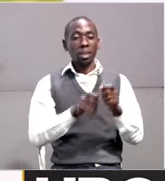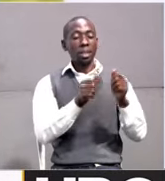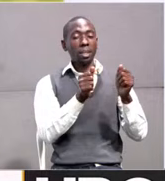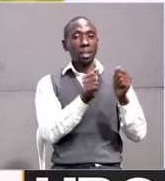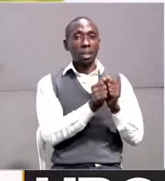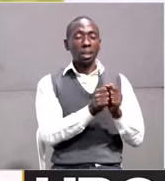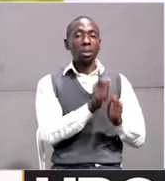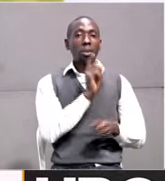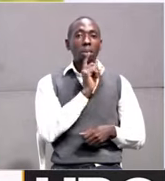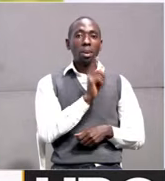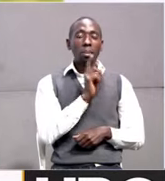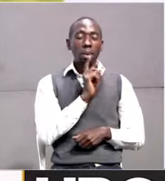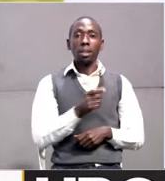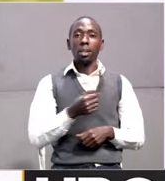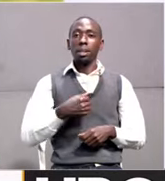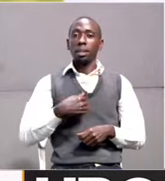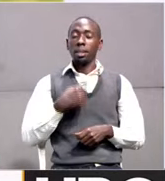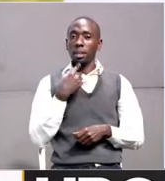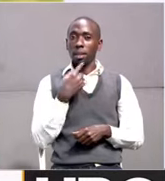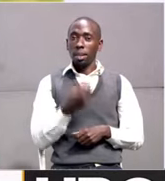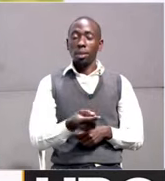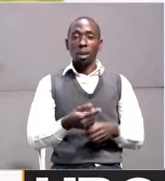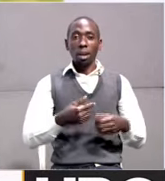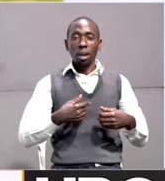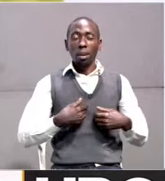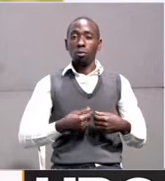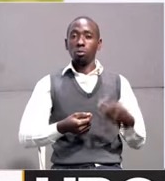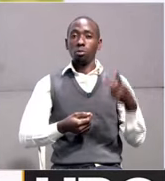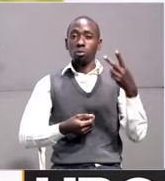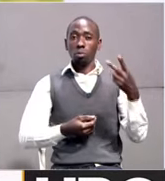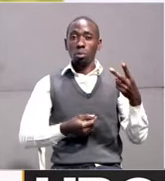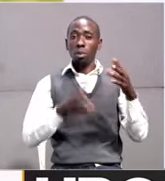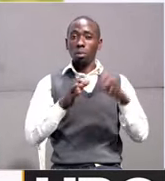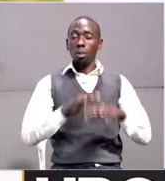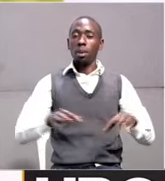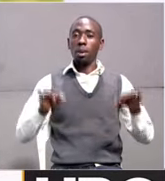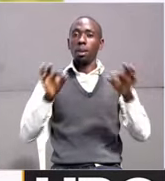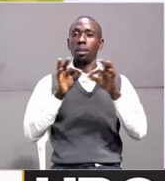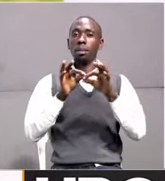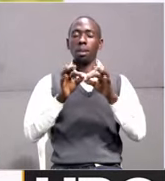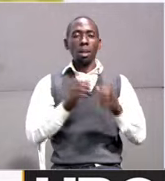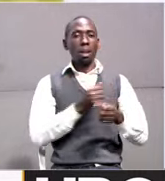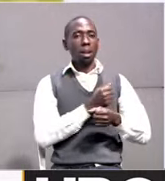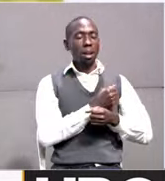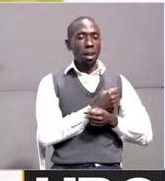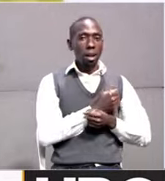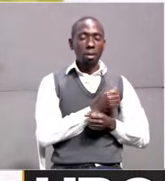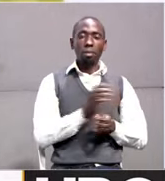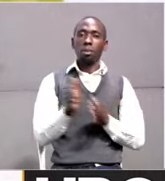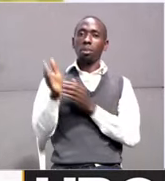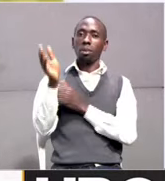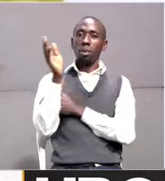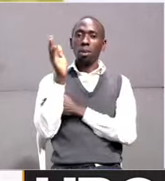he said there are two great commandments. Love God with all your heart and all your